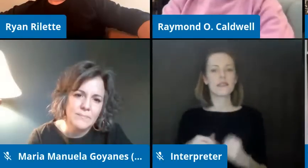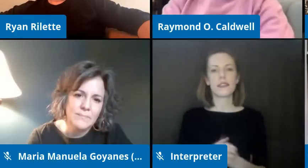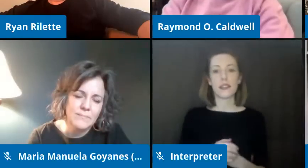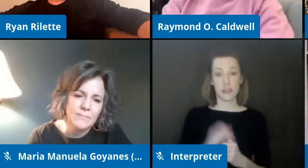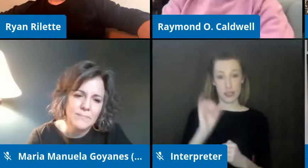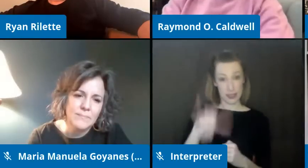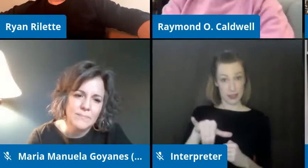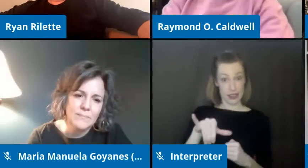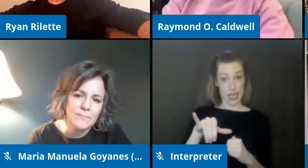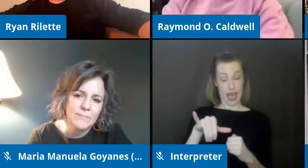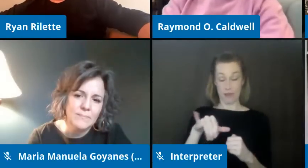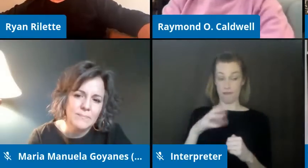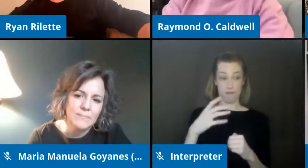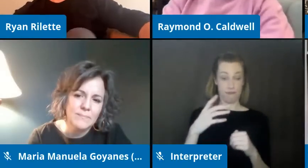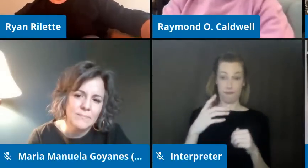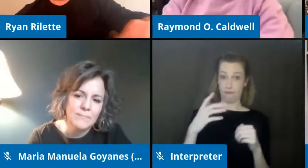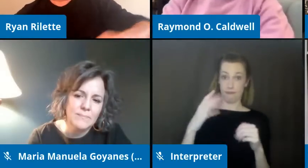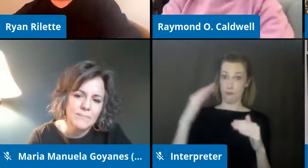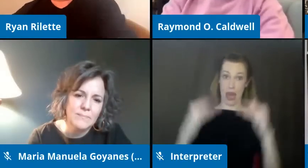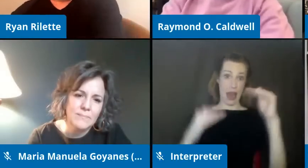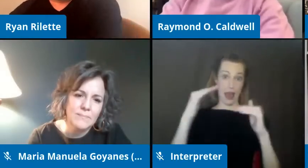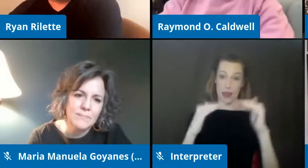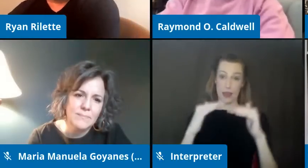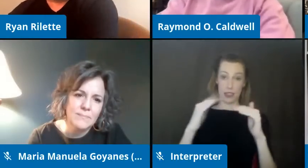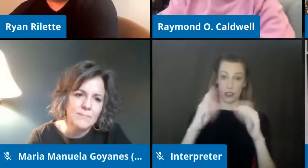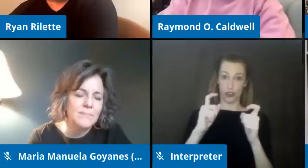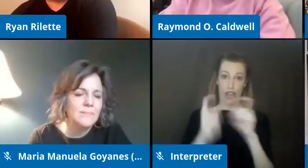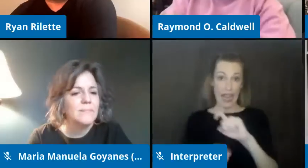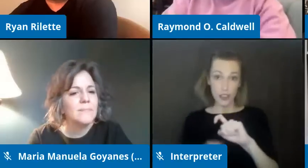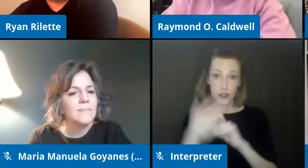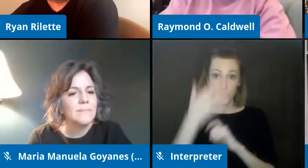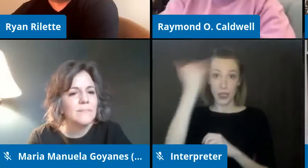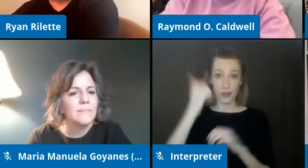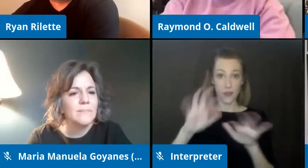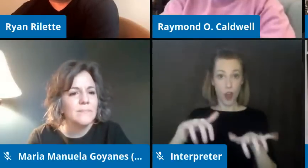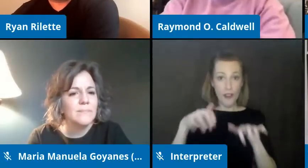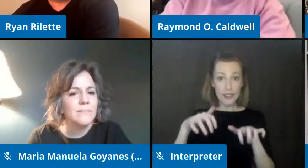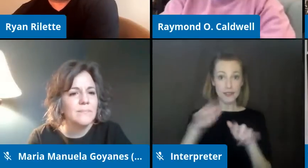audiences' fears and worries about what they're doing?